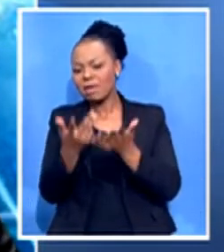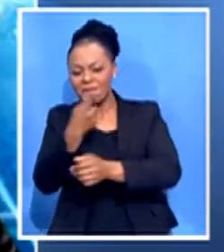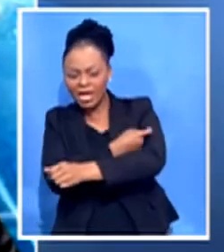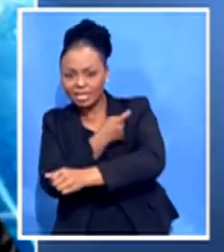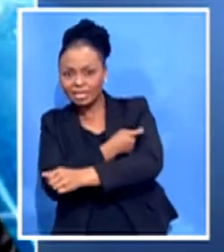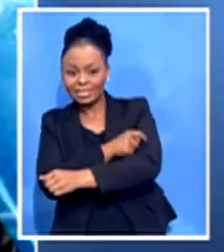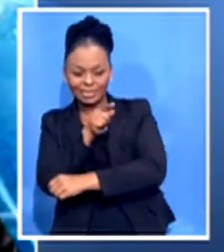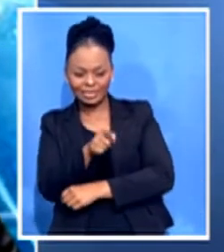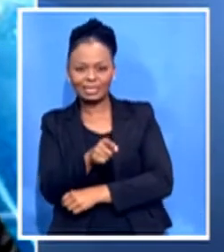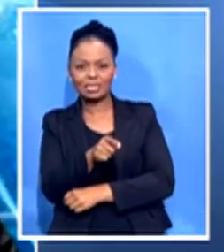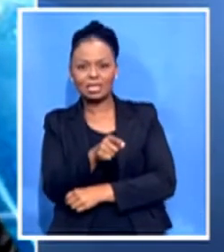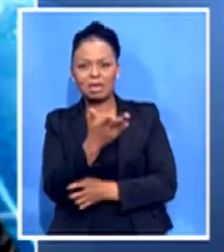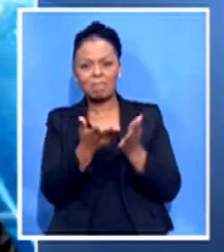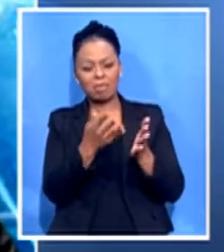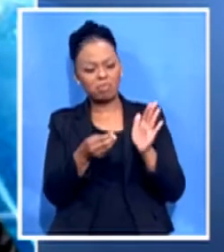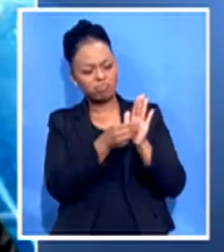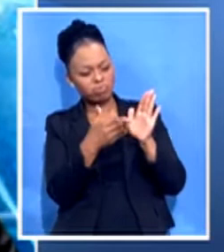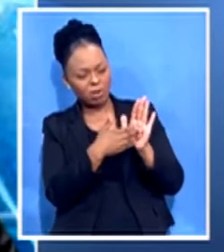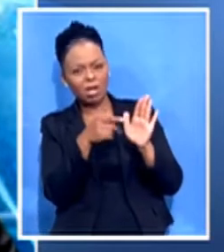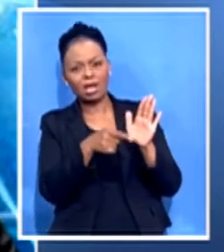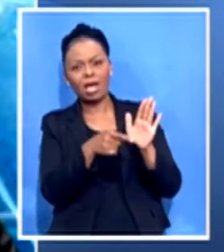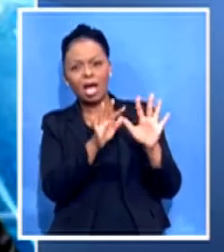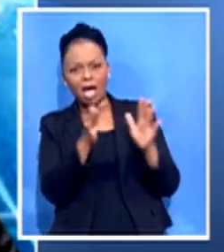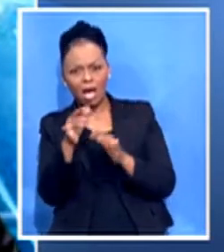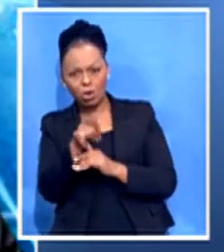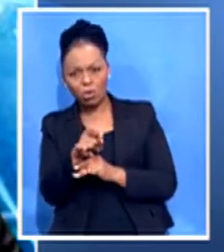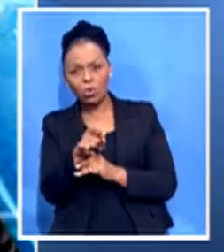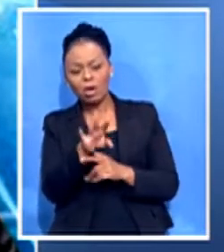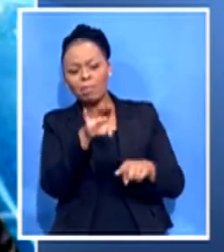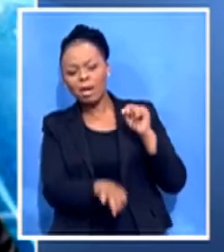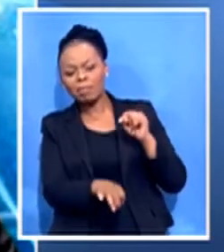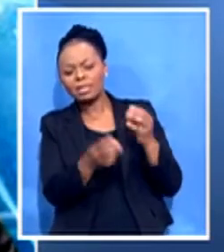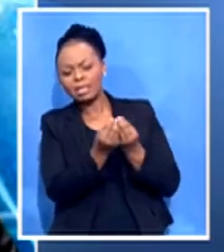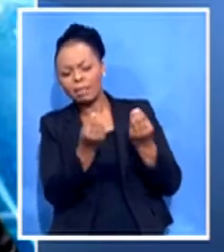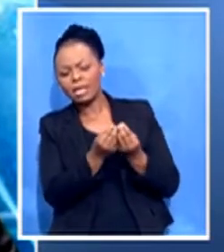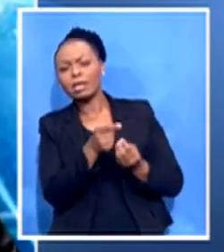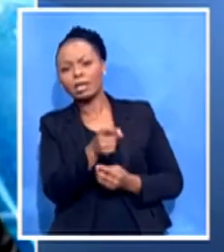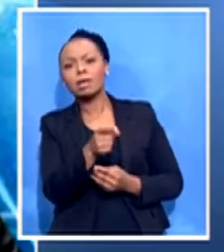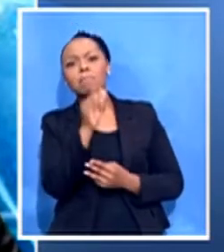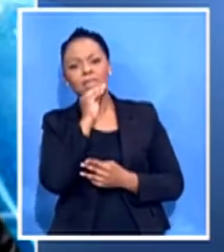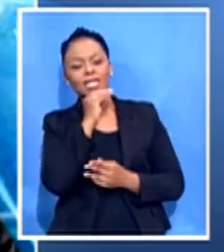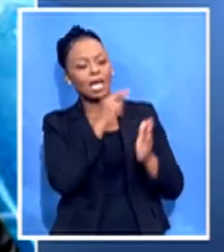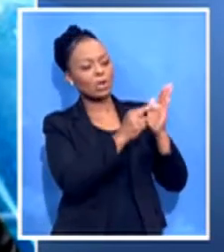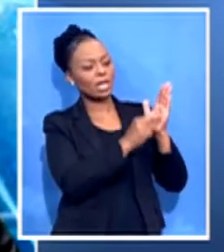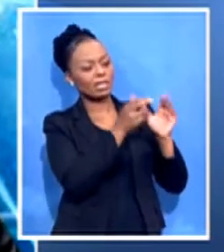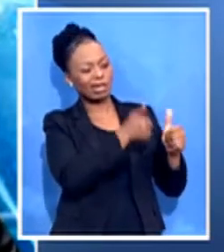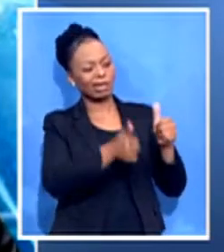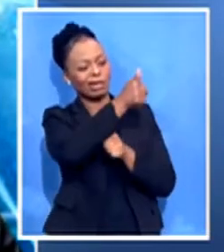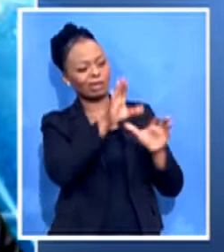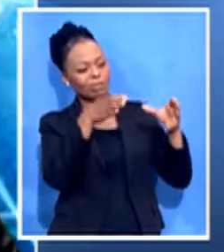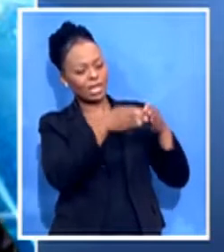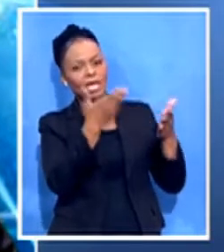and only then, the regulatory authority will give a license to